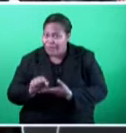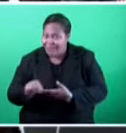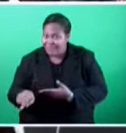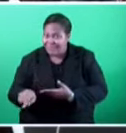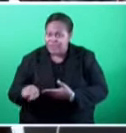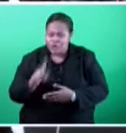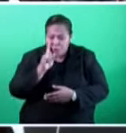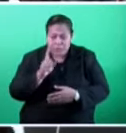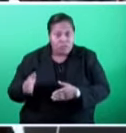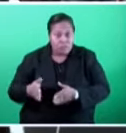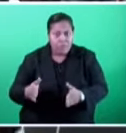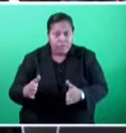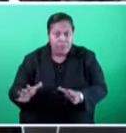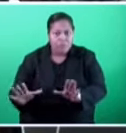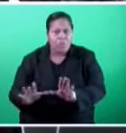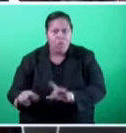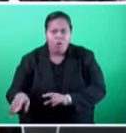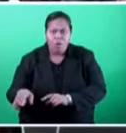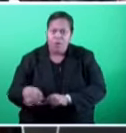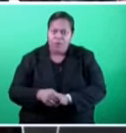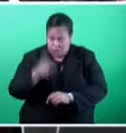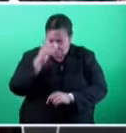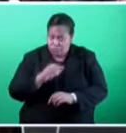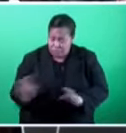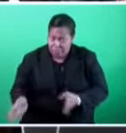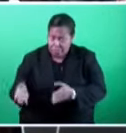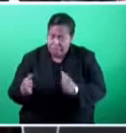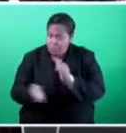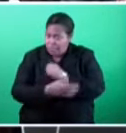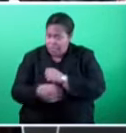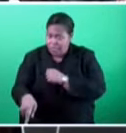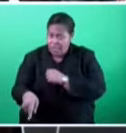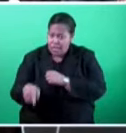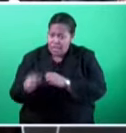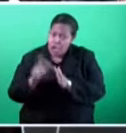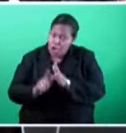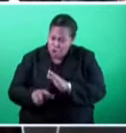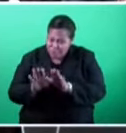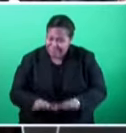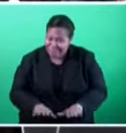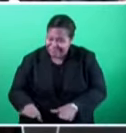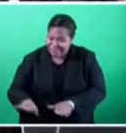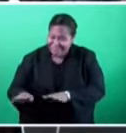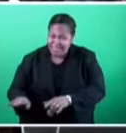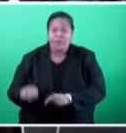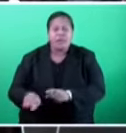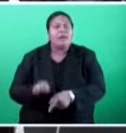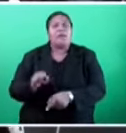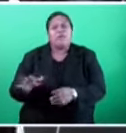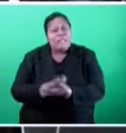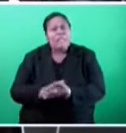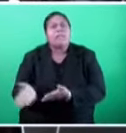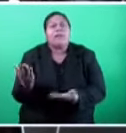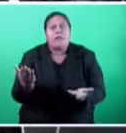clogged up. You can play rugby there on the river in low tide. That needs to be cleaned up, because if you don't clean it up, then where will